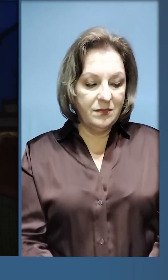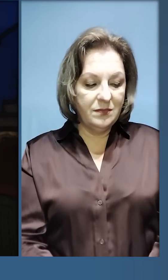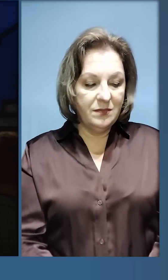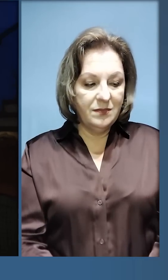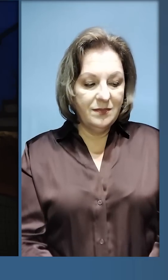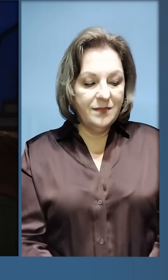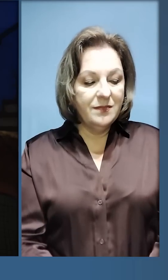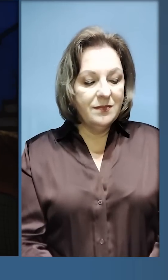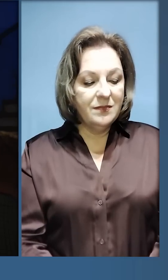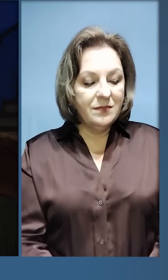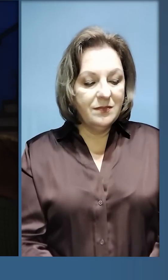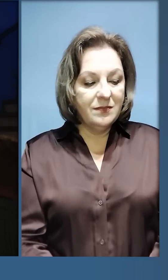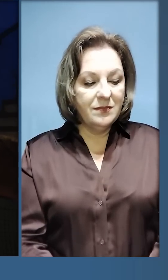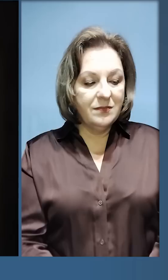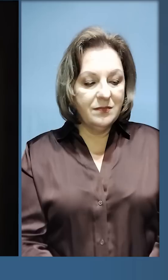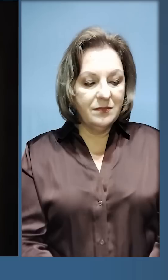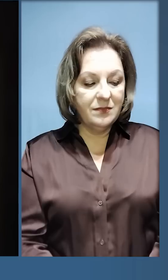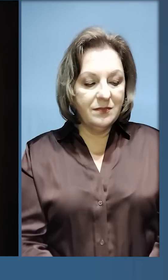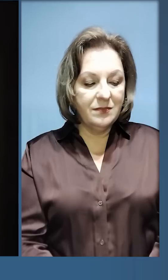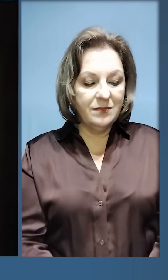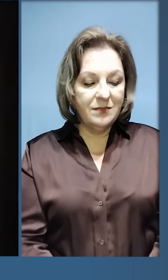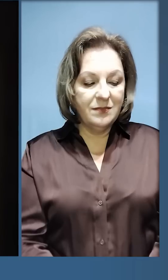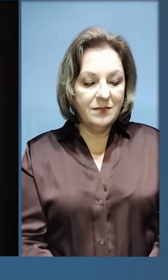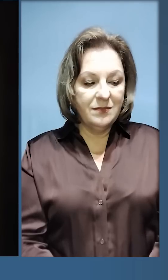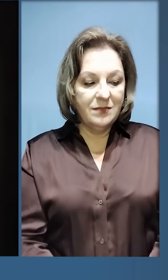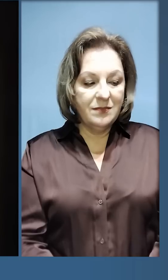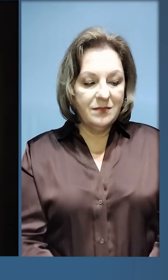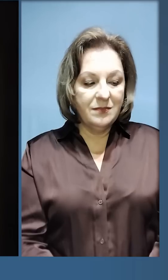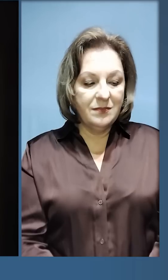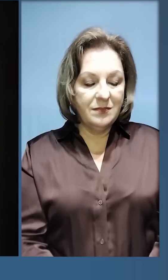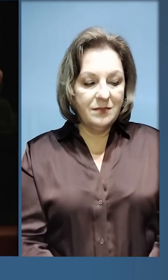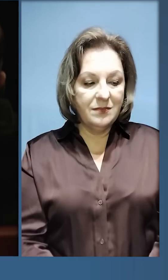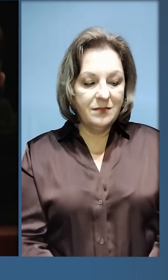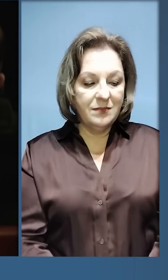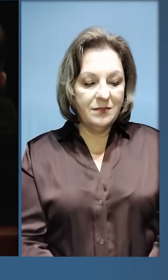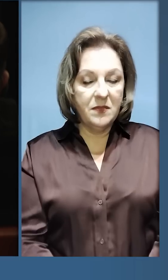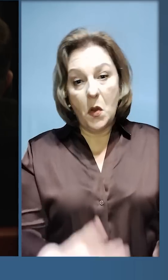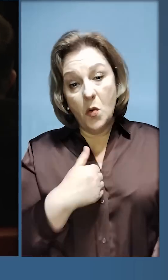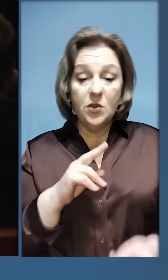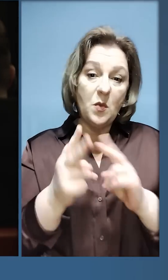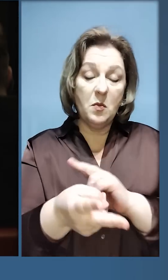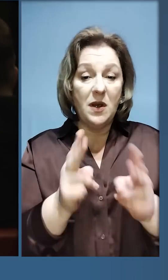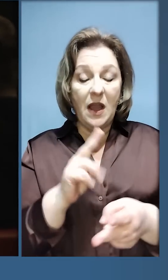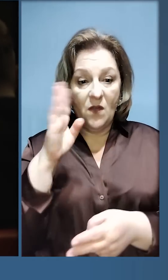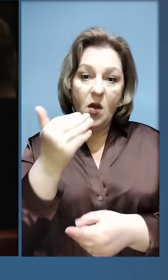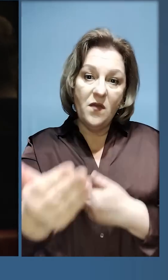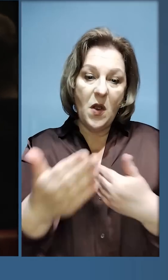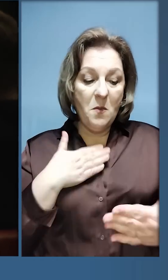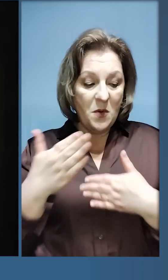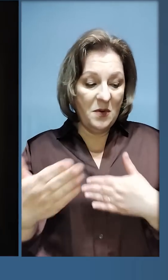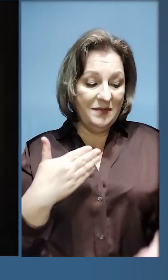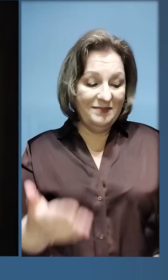it's okay, I can. Okay. God forbid we mix If you up want our yours, water. I can give you yours. I'd rather have mine, frankly, if you don't Yeah?